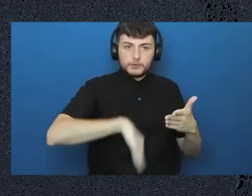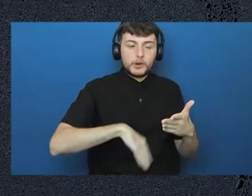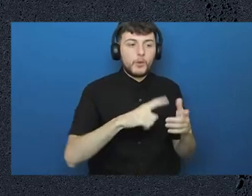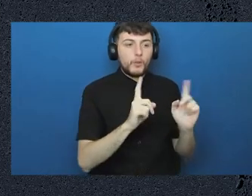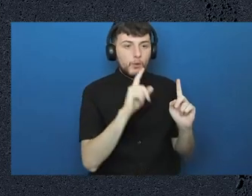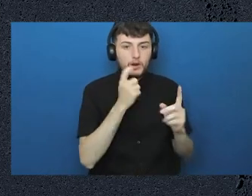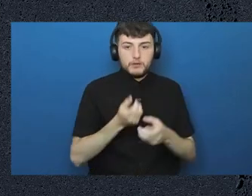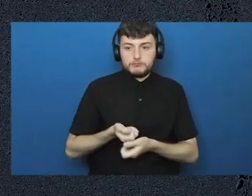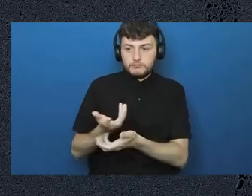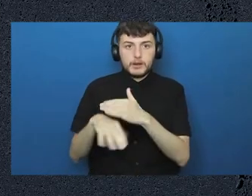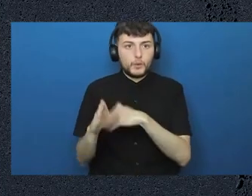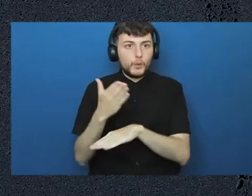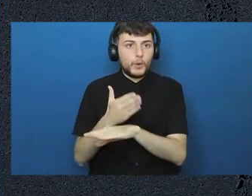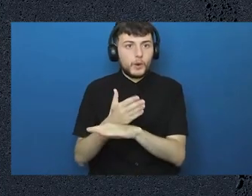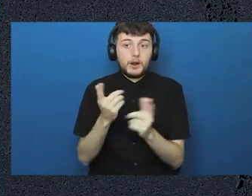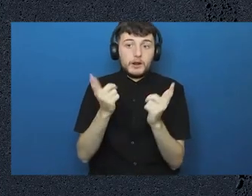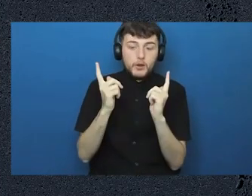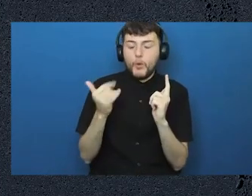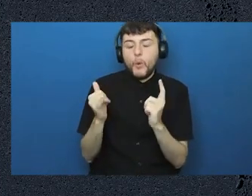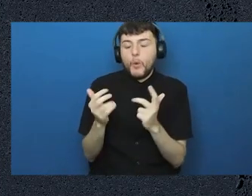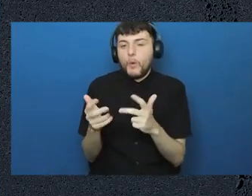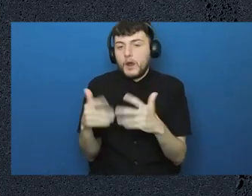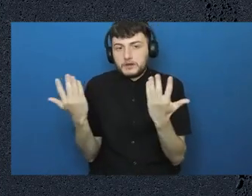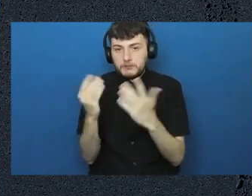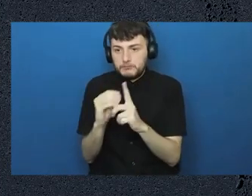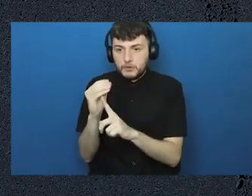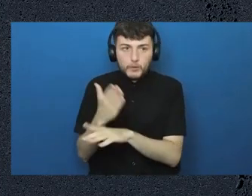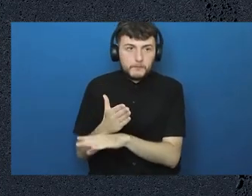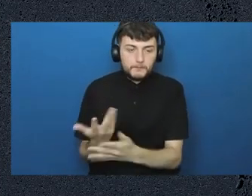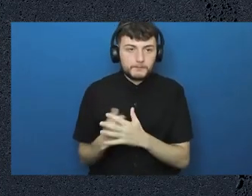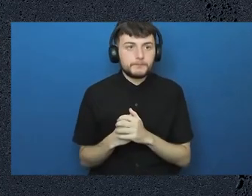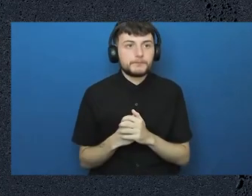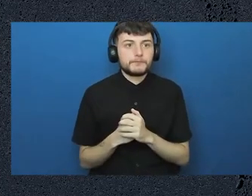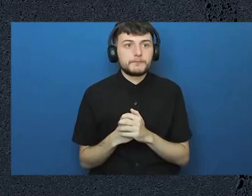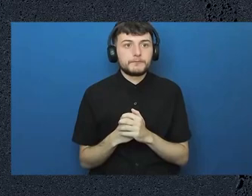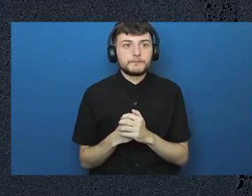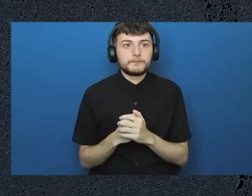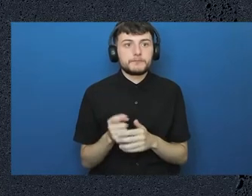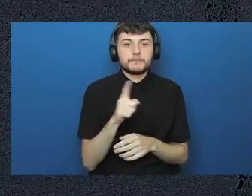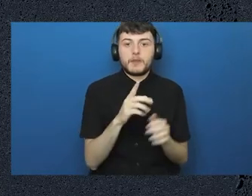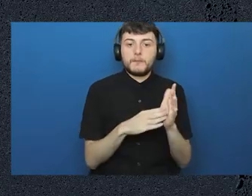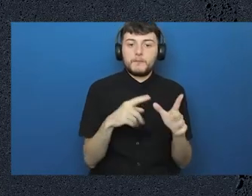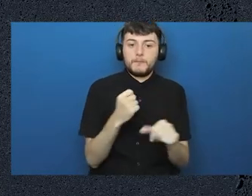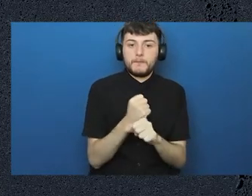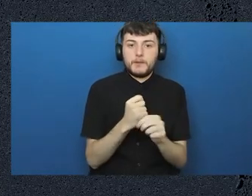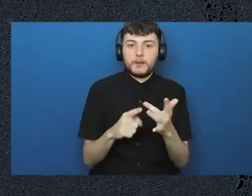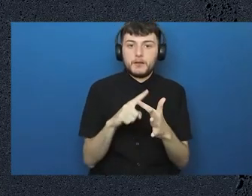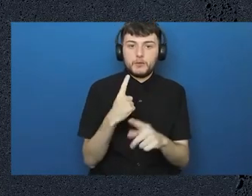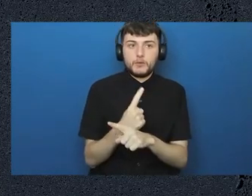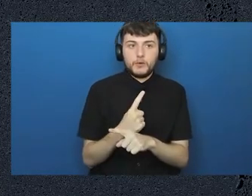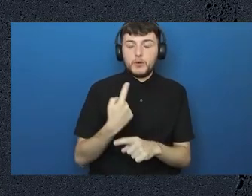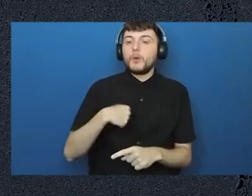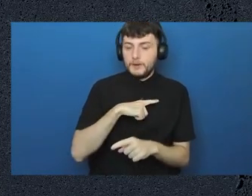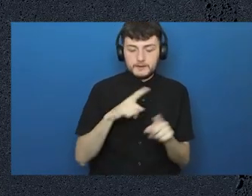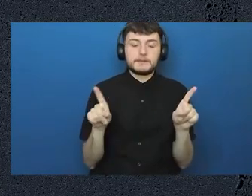leadership position or the job you're applying for. We have seen the same thing in our Elevate Women in STEM,